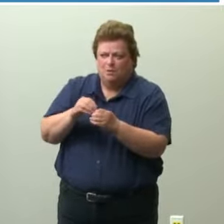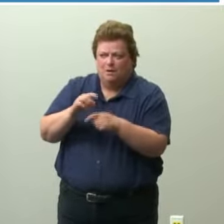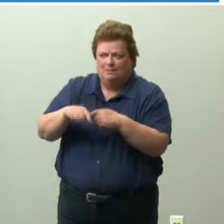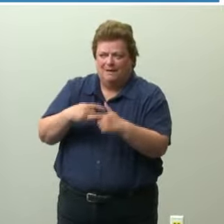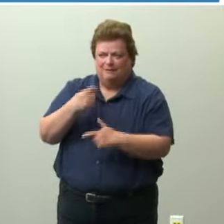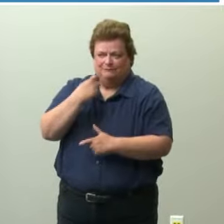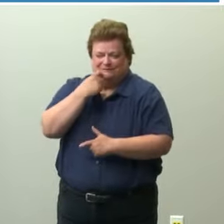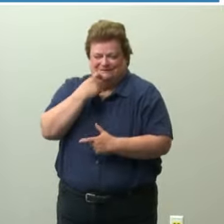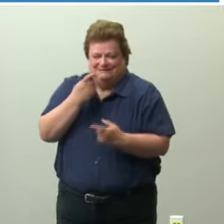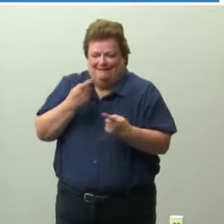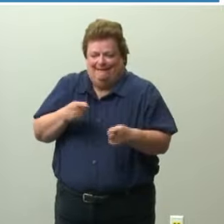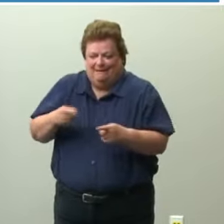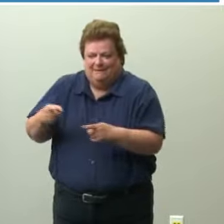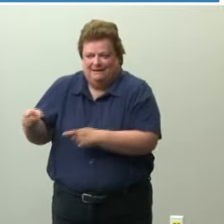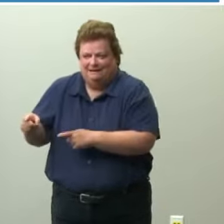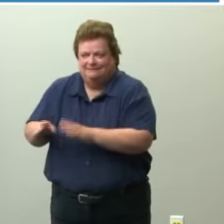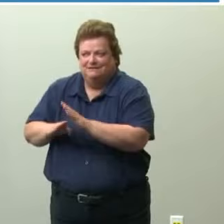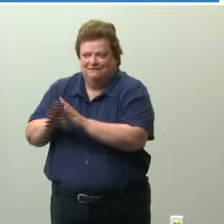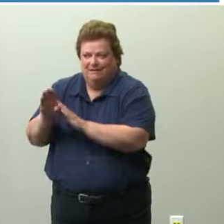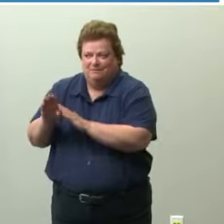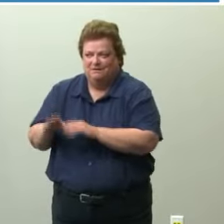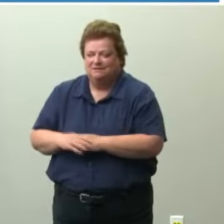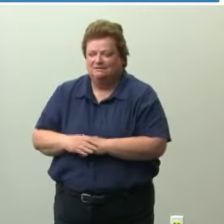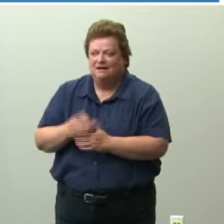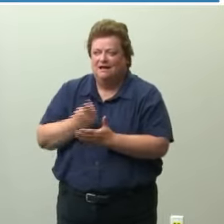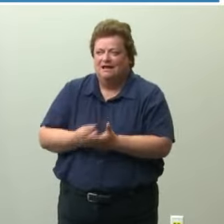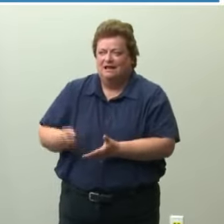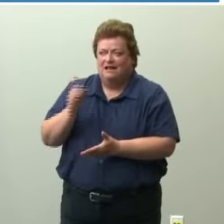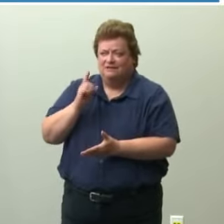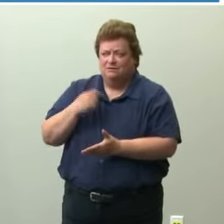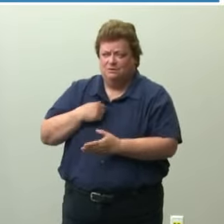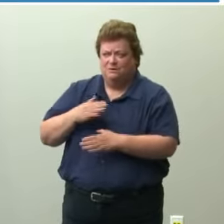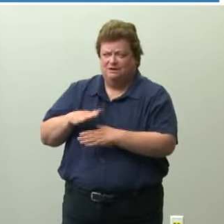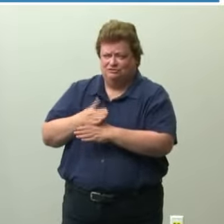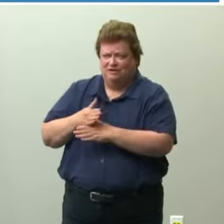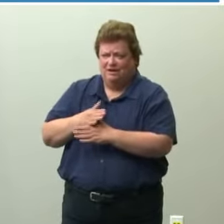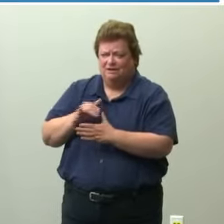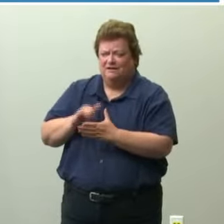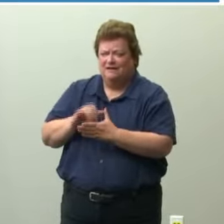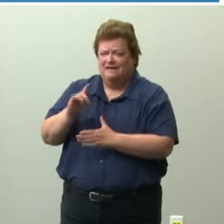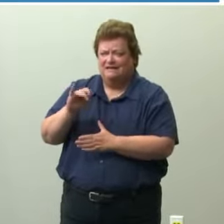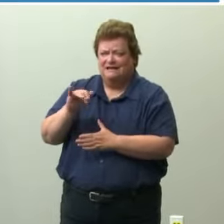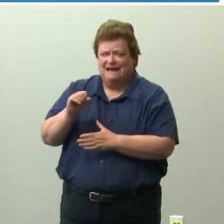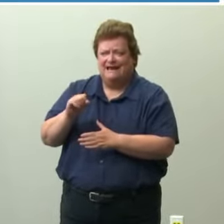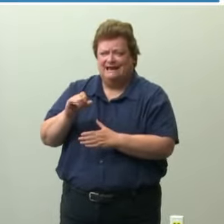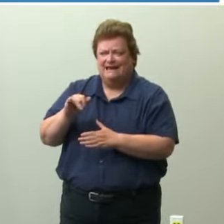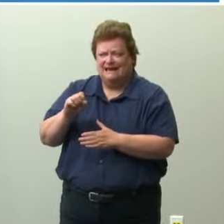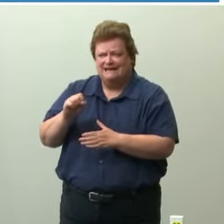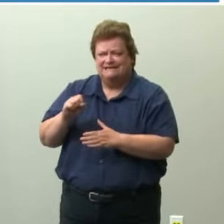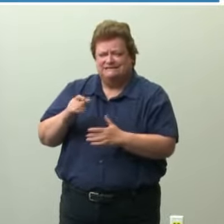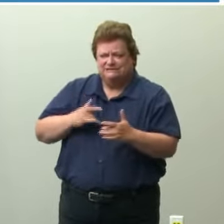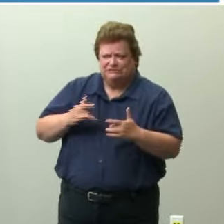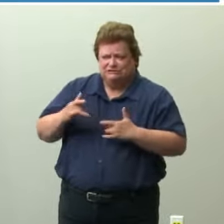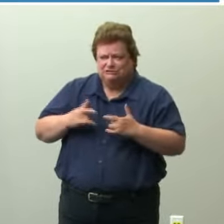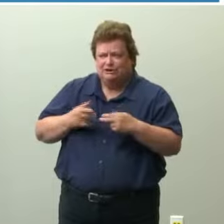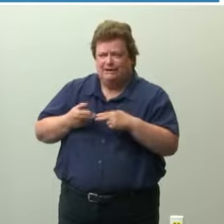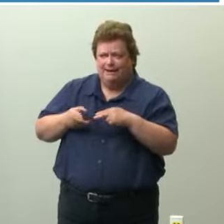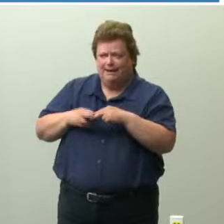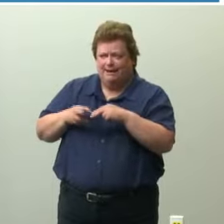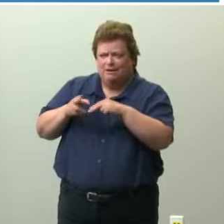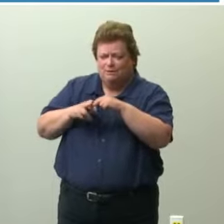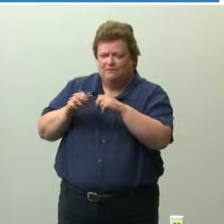local developments. Last week we shared that the data is showing a concerning increase in both COVID-19